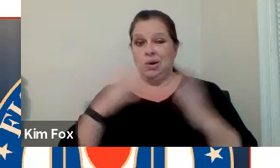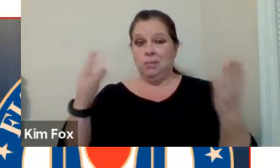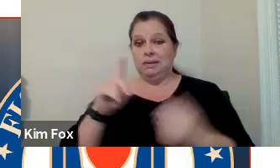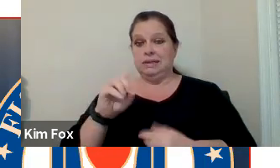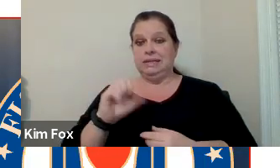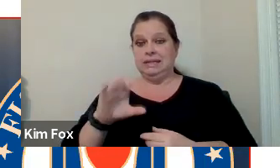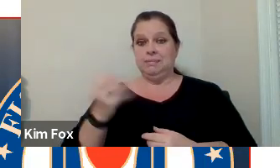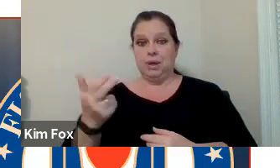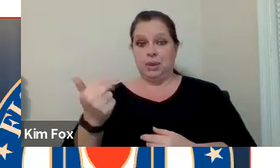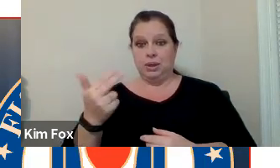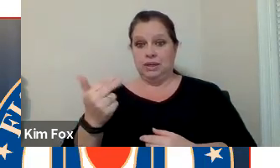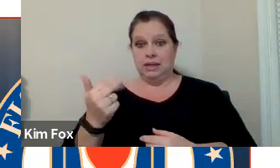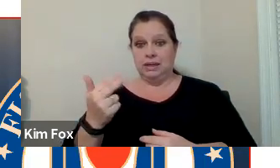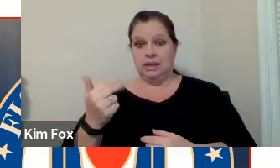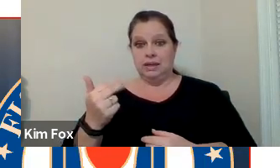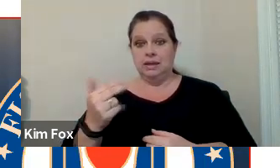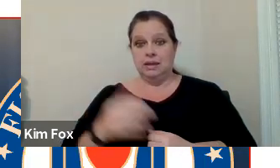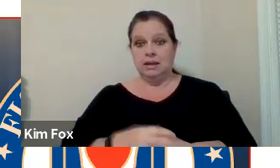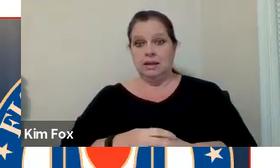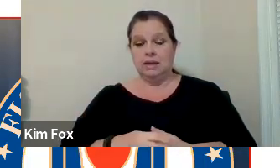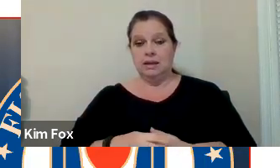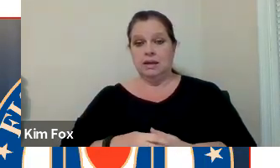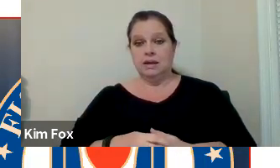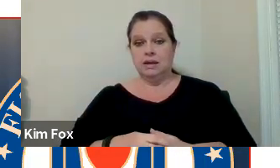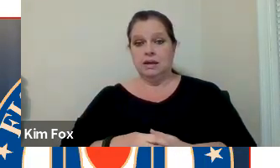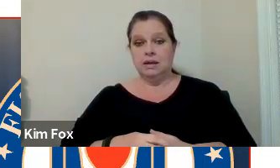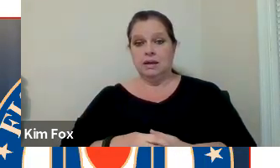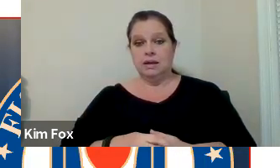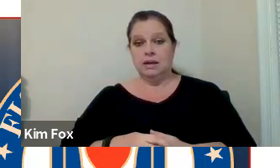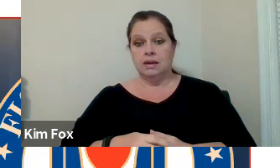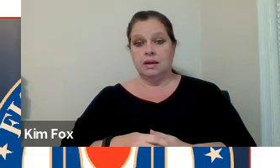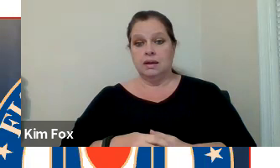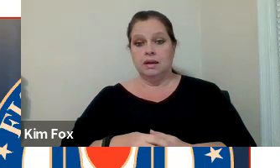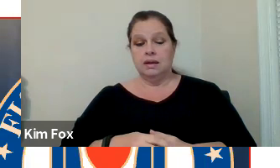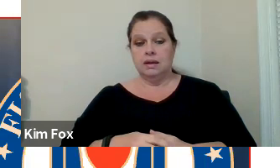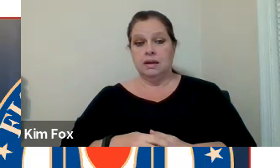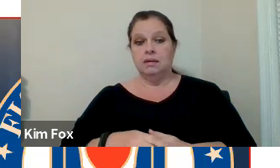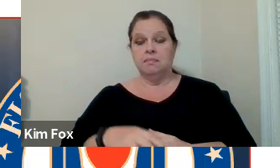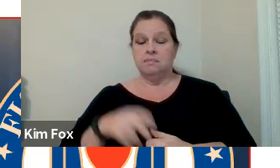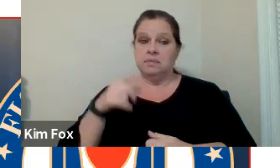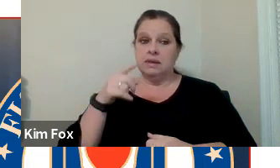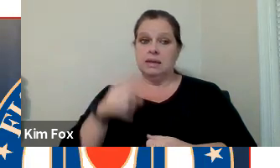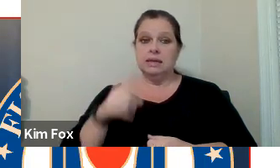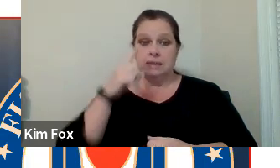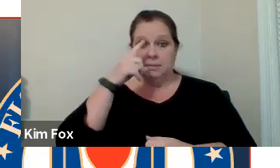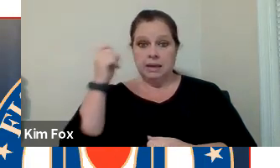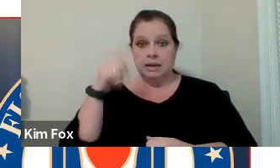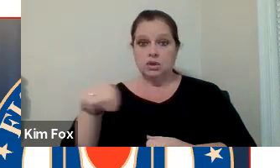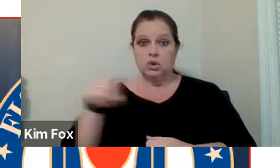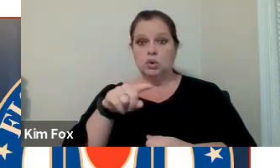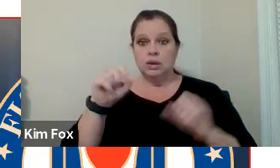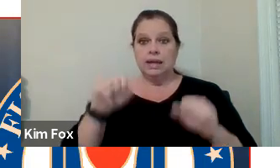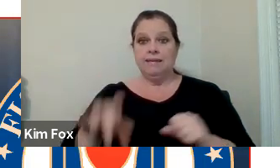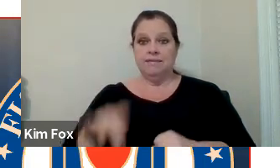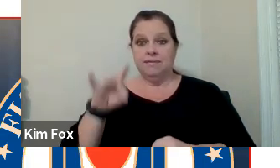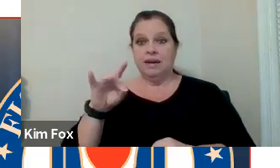13th, here next month. And I also wanted everybody to realize the Fisher House Scholarship is because you can find